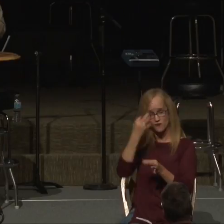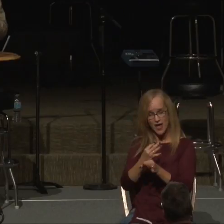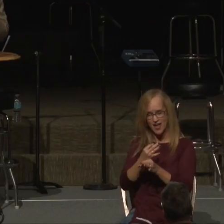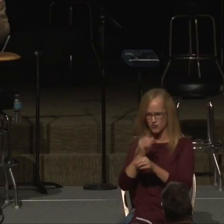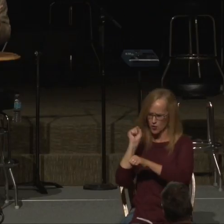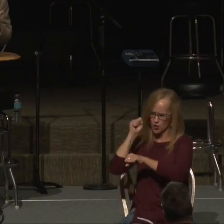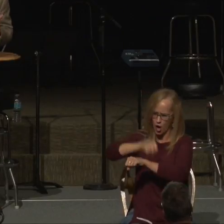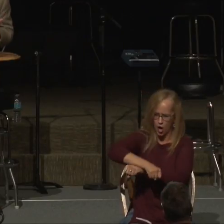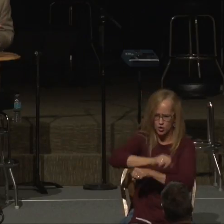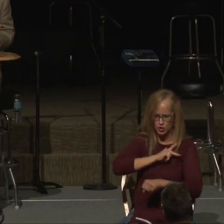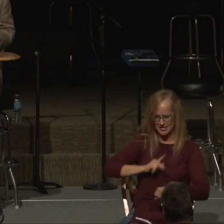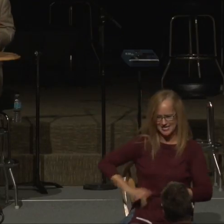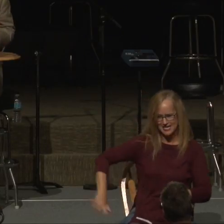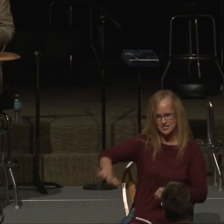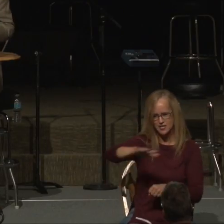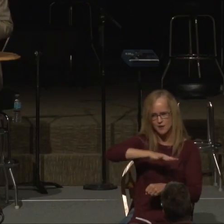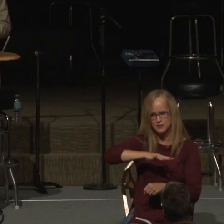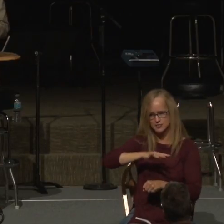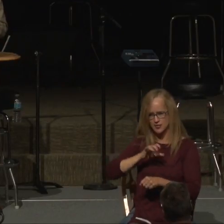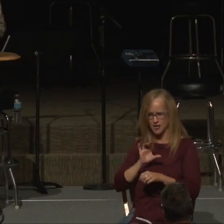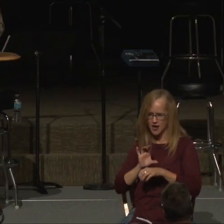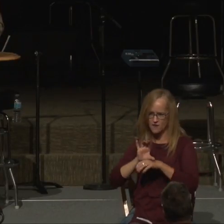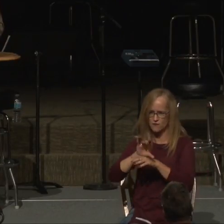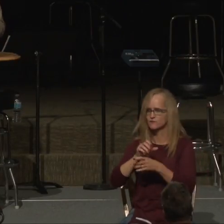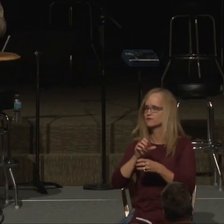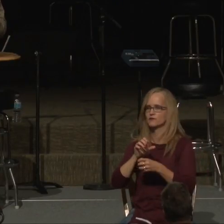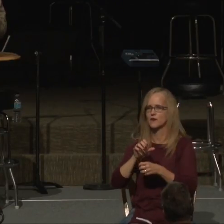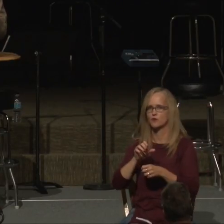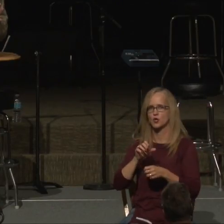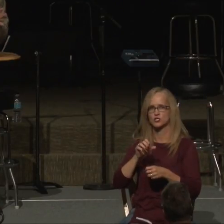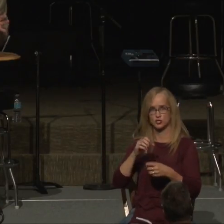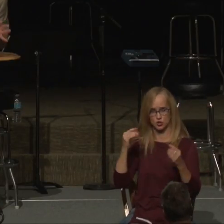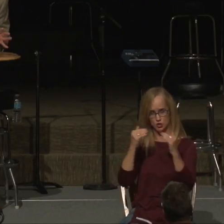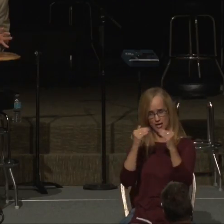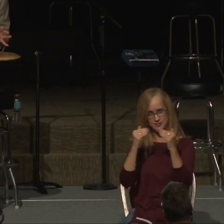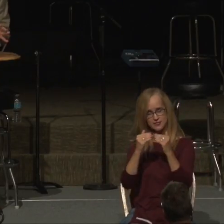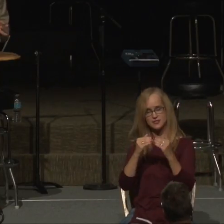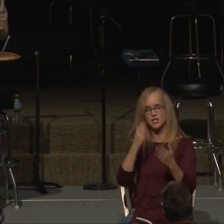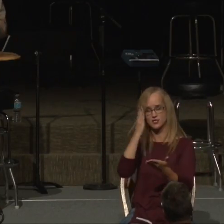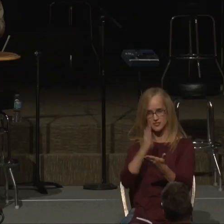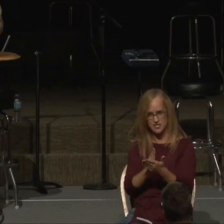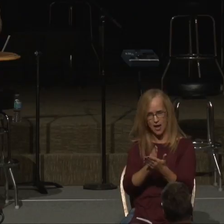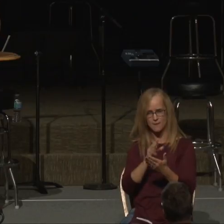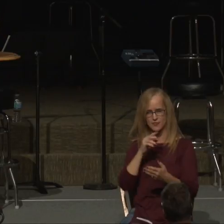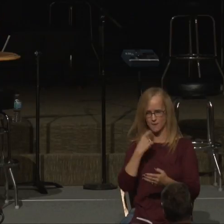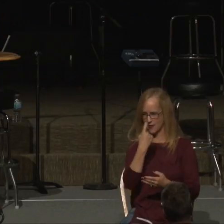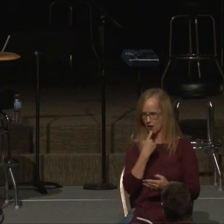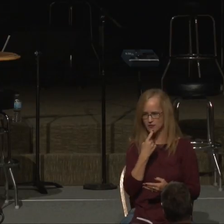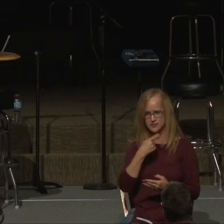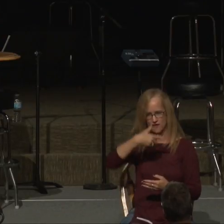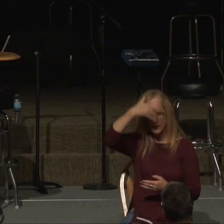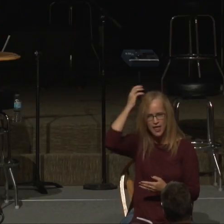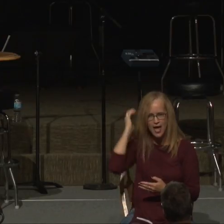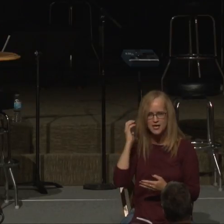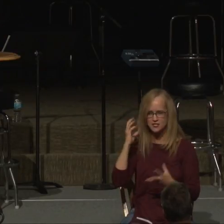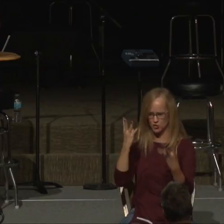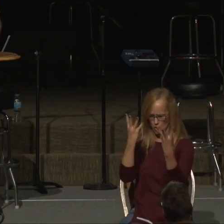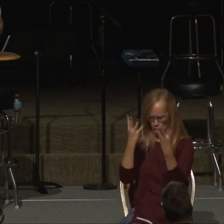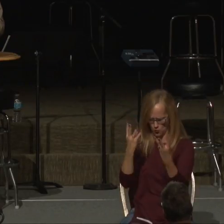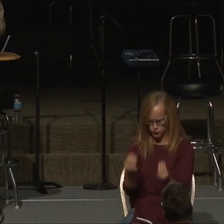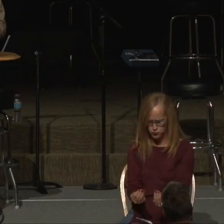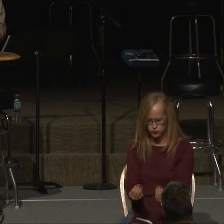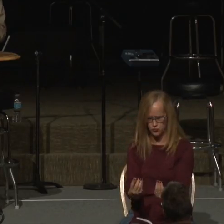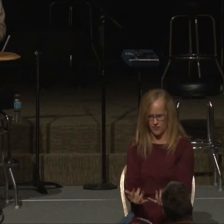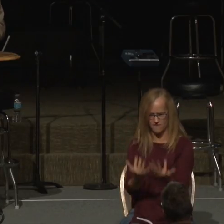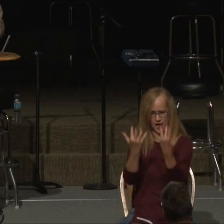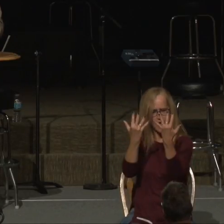kingdoms, enforced justice, obtained promises, stopped the mouths of lions, quenched the power of fire, escaped